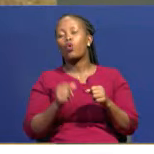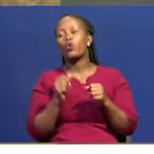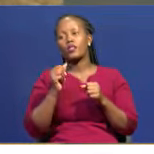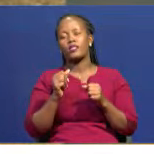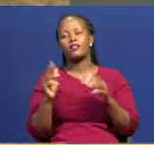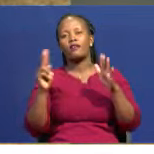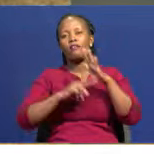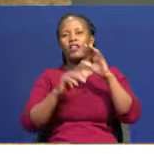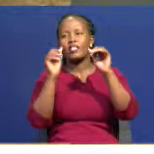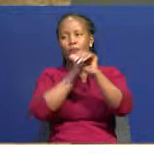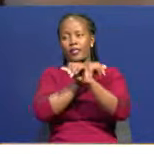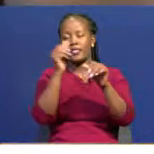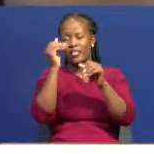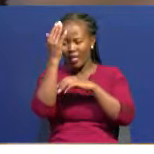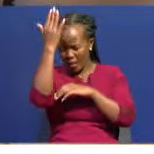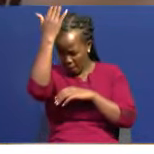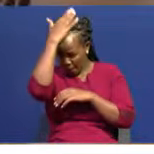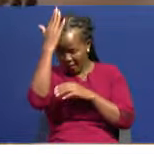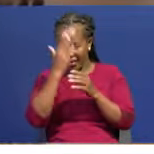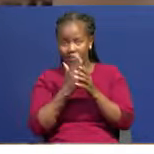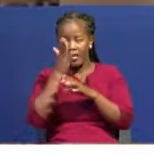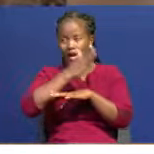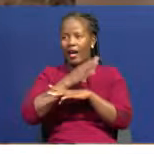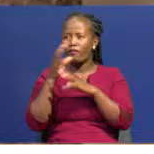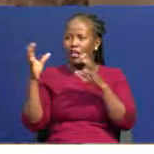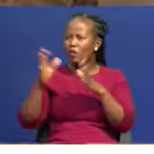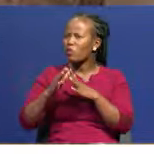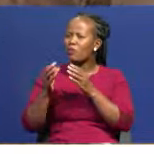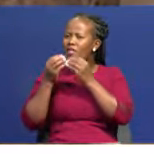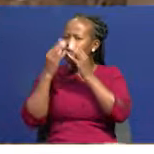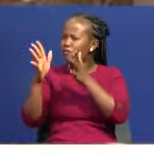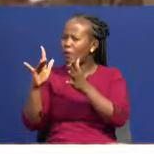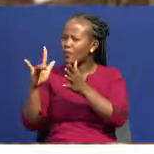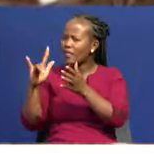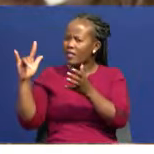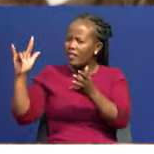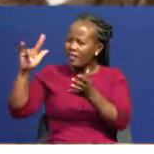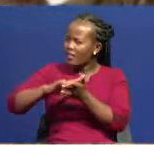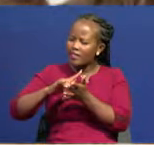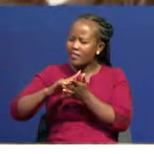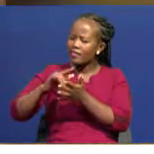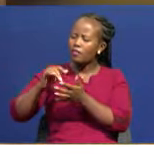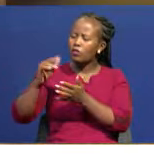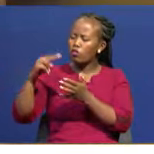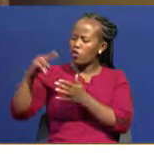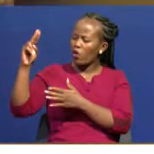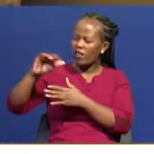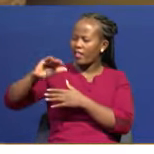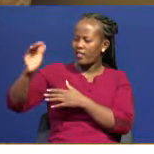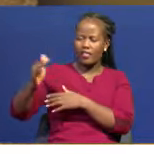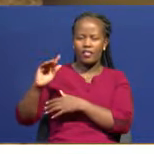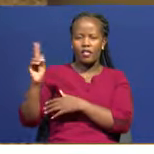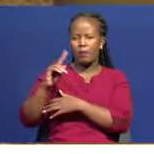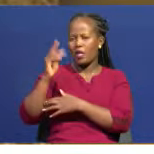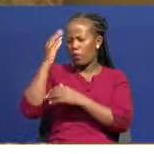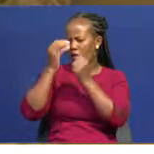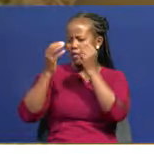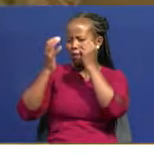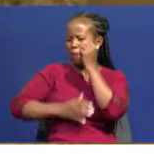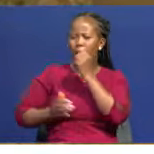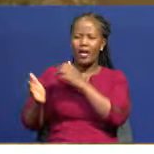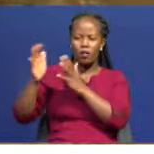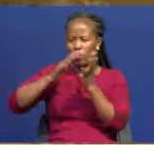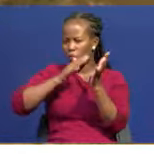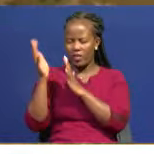the radar on Monday after his crew was told not to land in the northern city of Muzuzu due to bad weather and poor